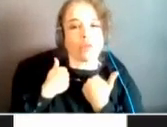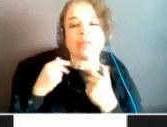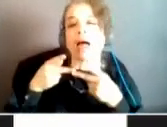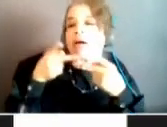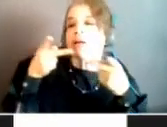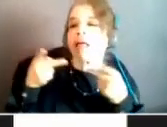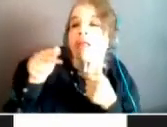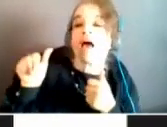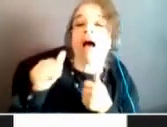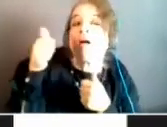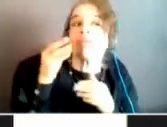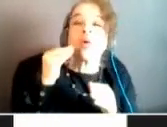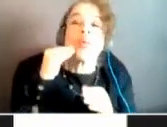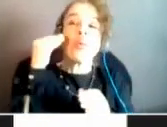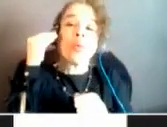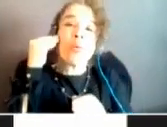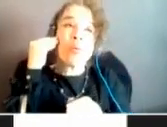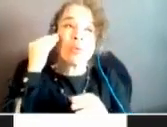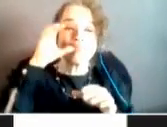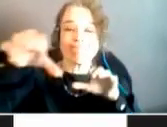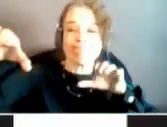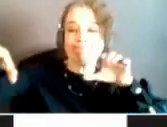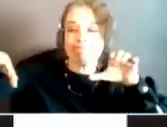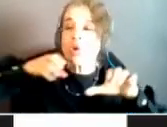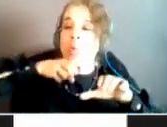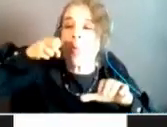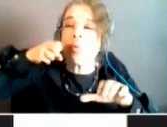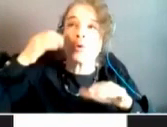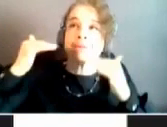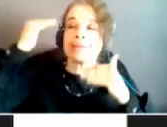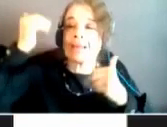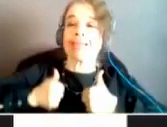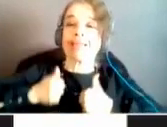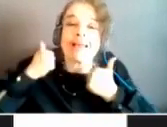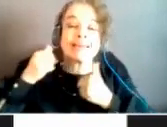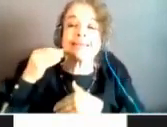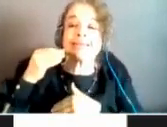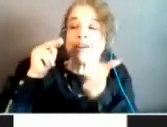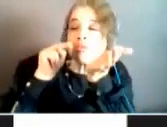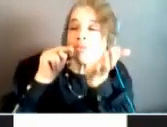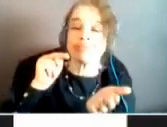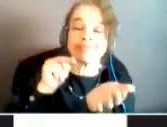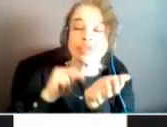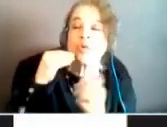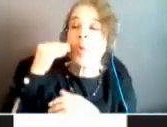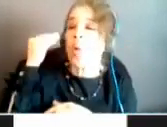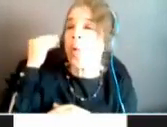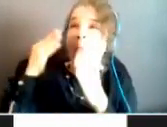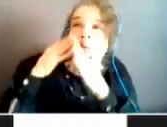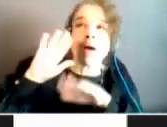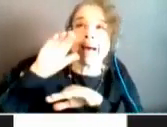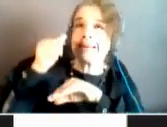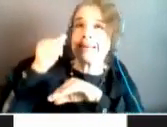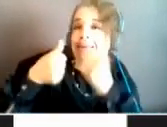places other than their homes or apartments. Older adults who live in a nursing home or a hospital setting, assisted